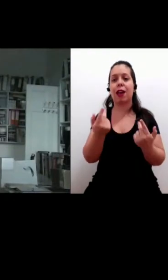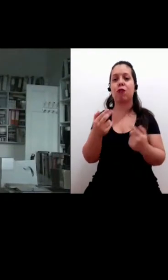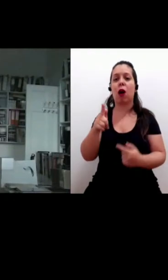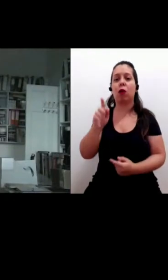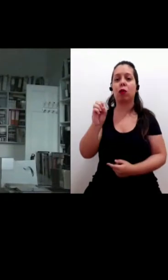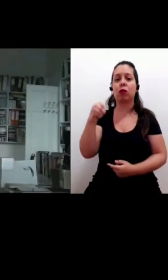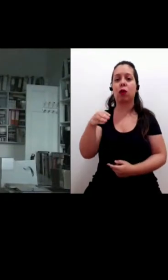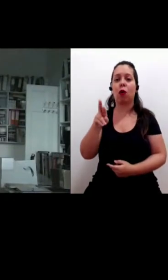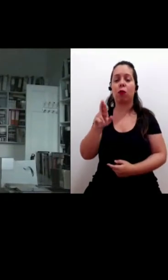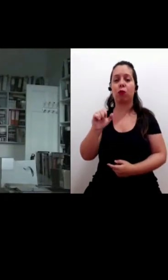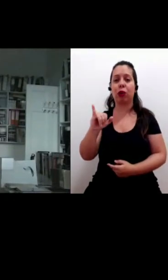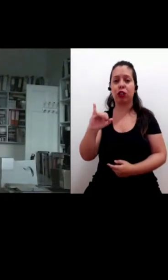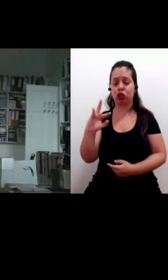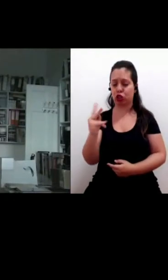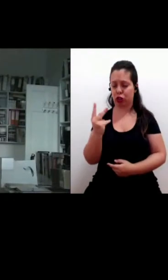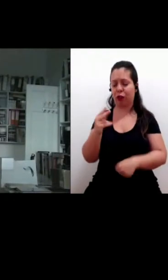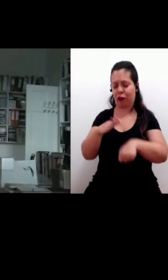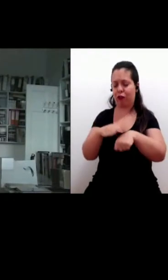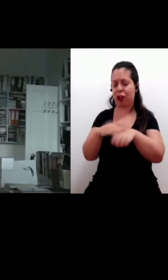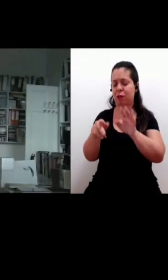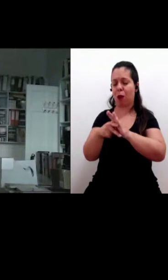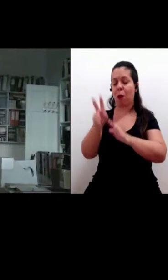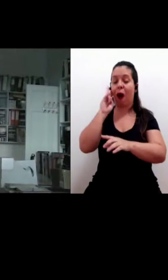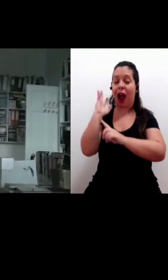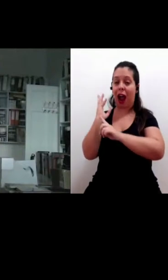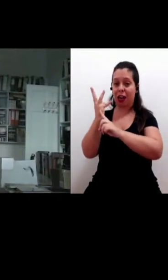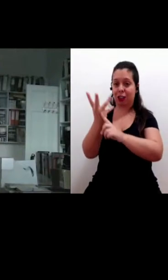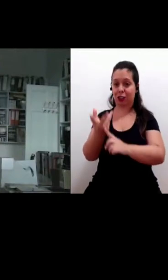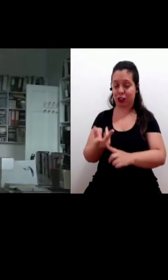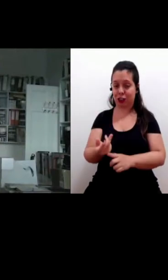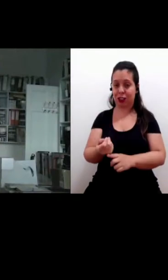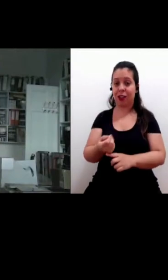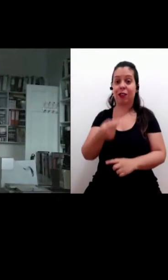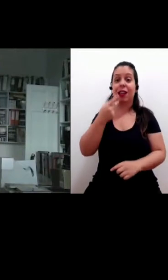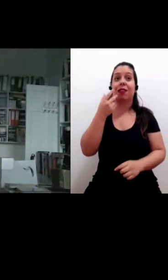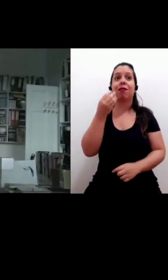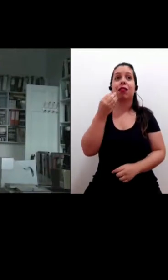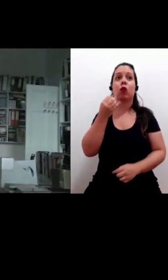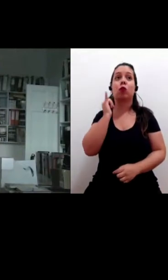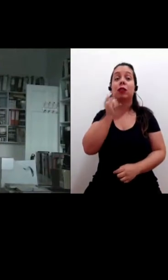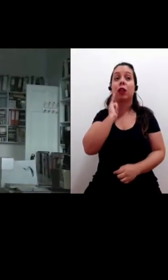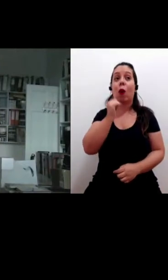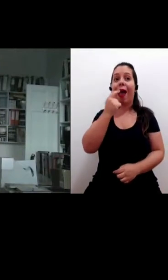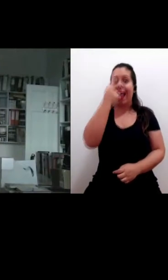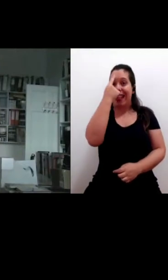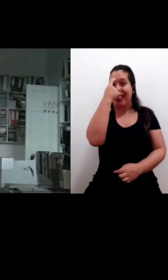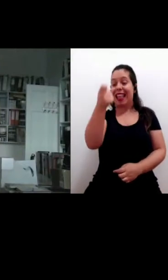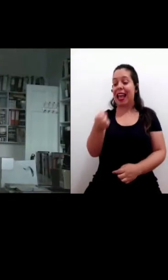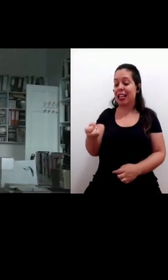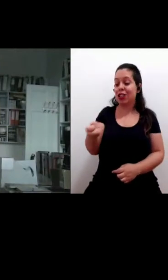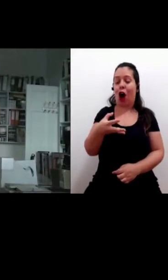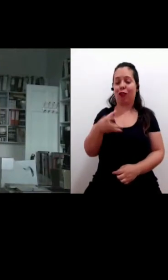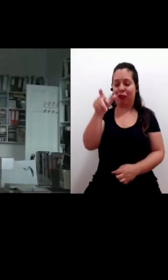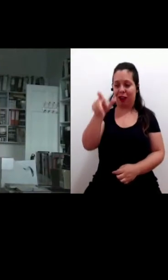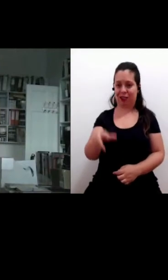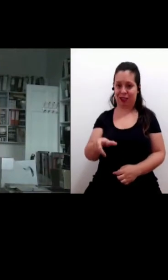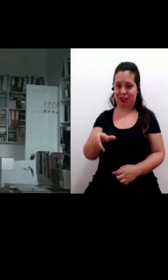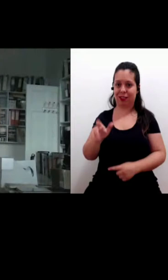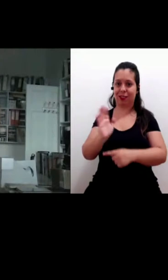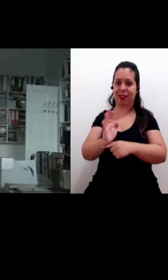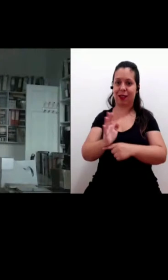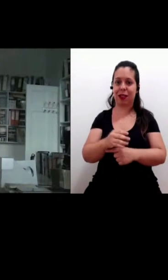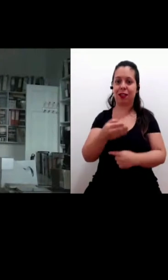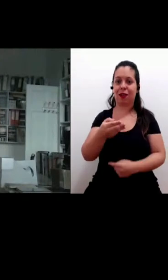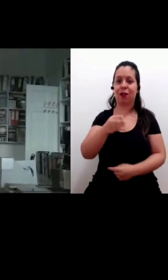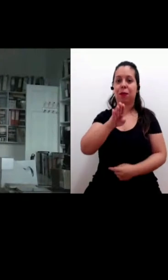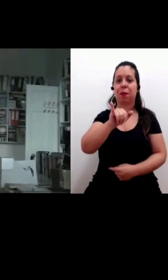are trying to tell the story of the innovators in cinema. And then why to put Billy Wilder and the